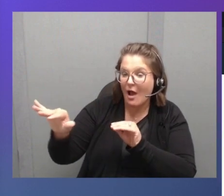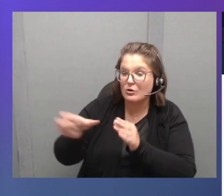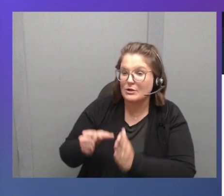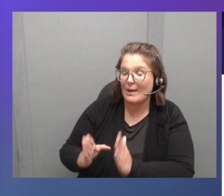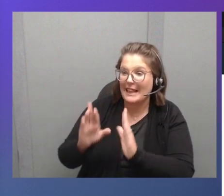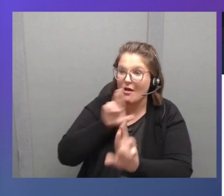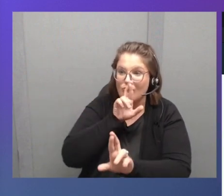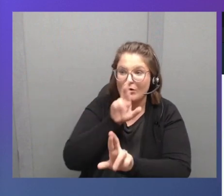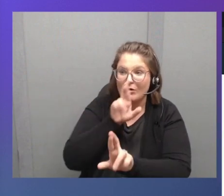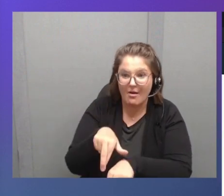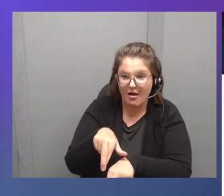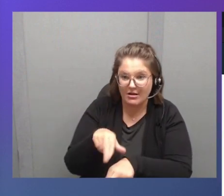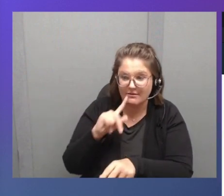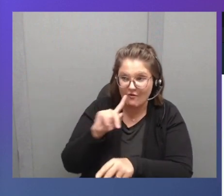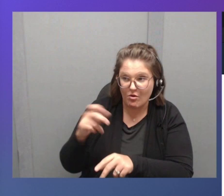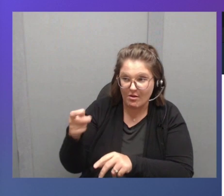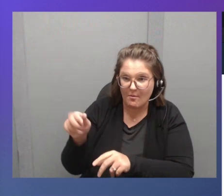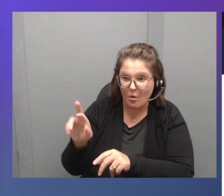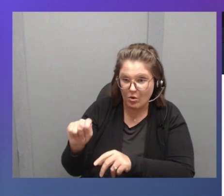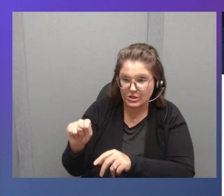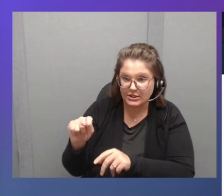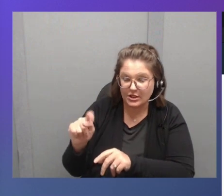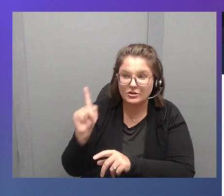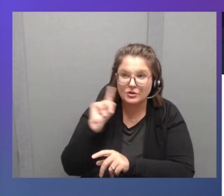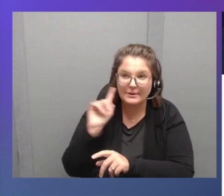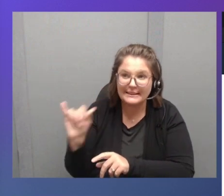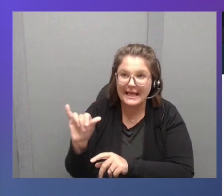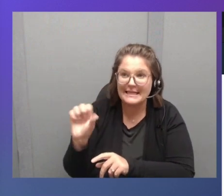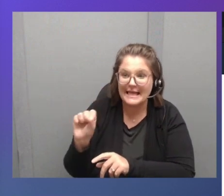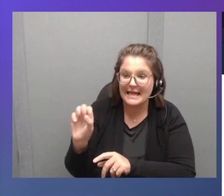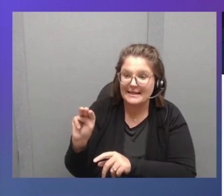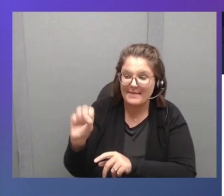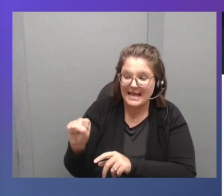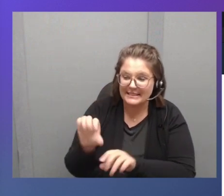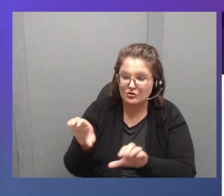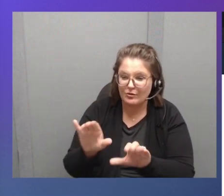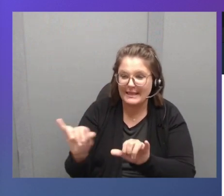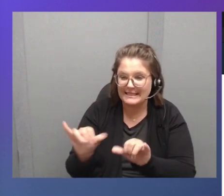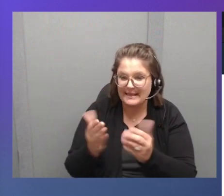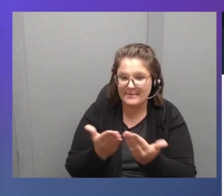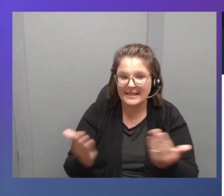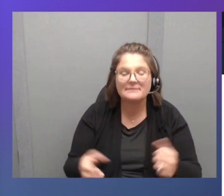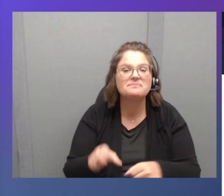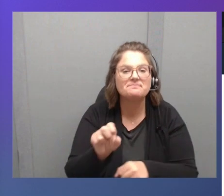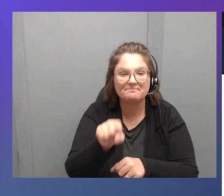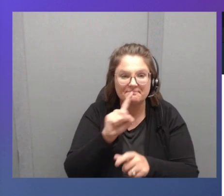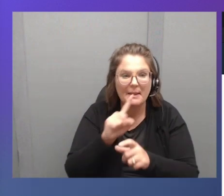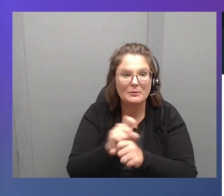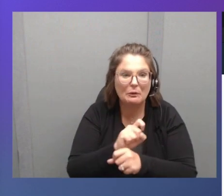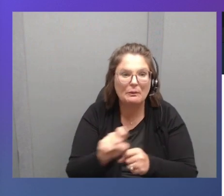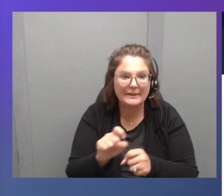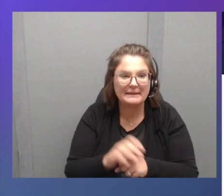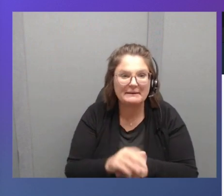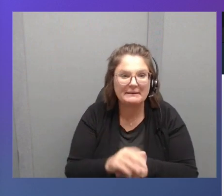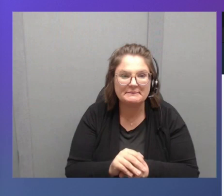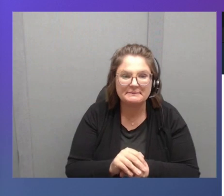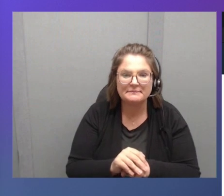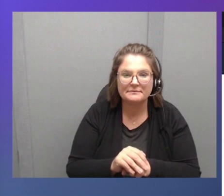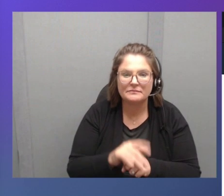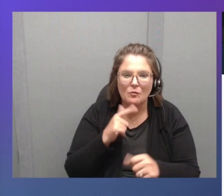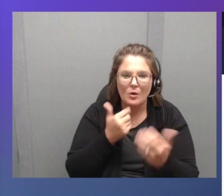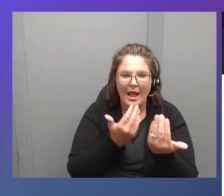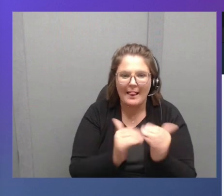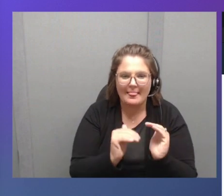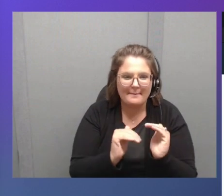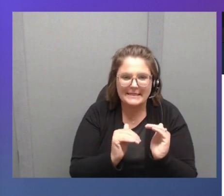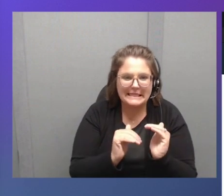on an ephemeral port. So it sounds like SSM is doing the same type of thing. Oh, yeah. Yeah, absolutely. And we're not limited to Linux here, by the way.